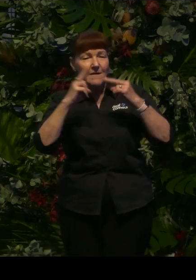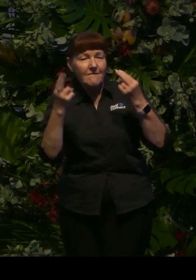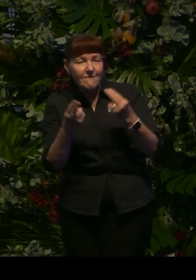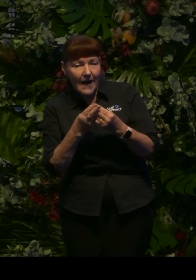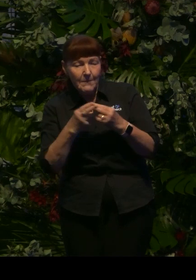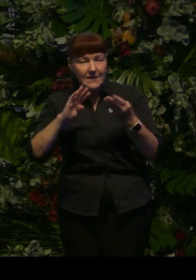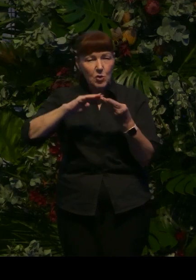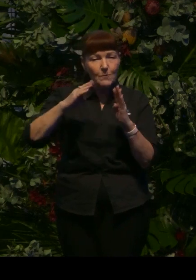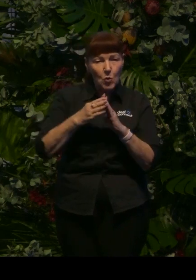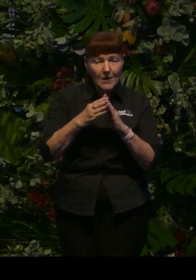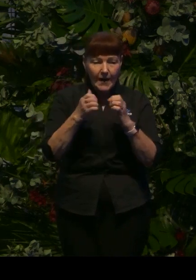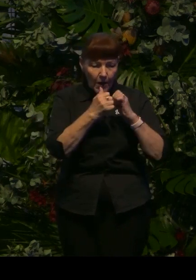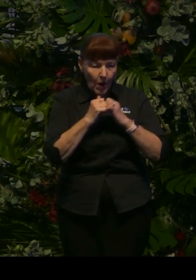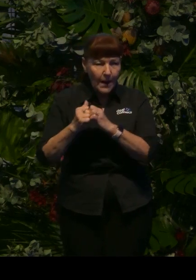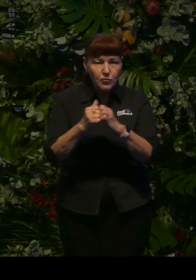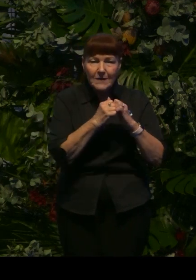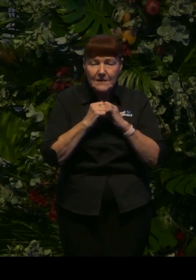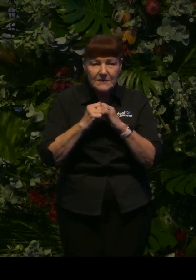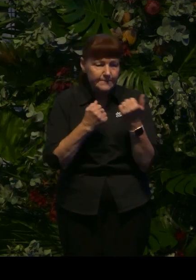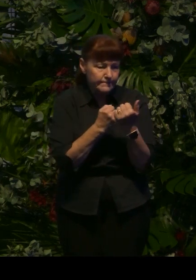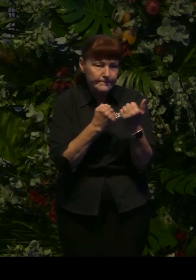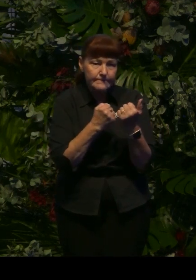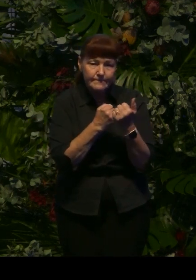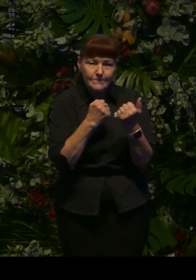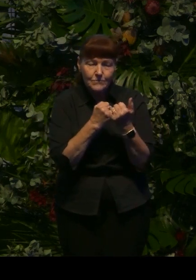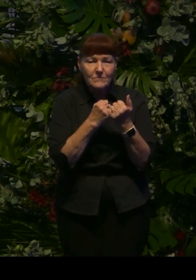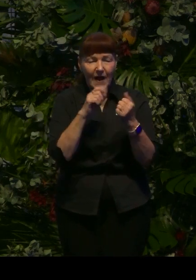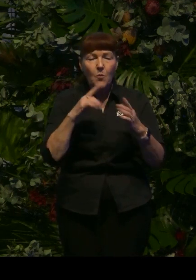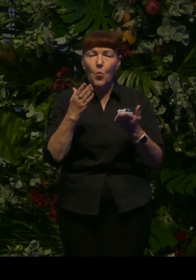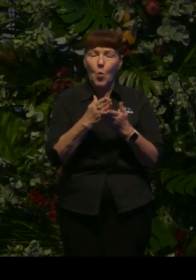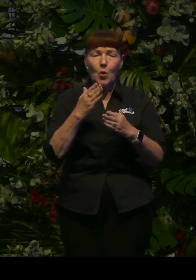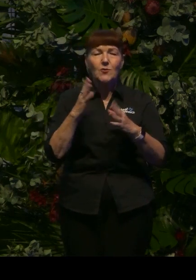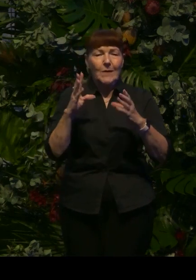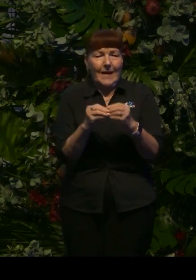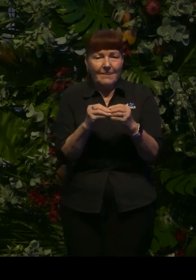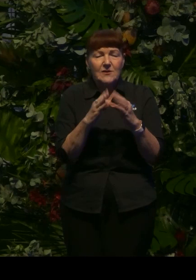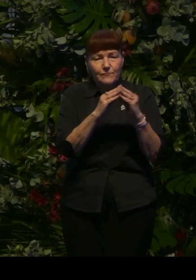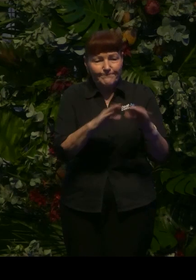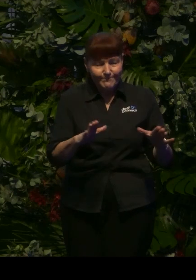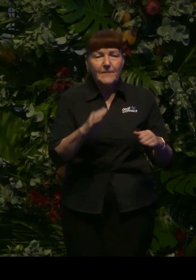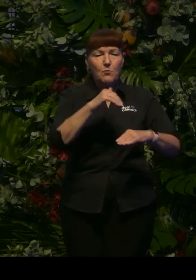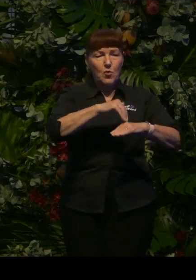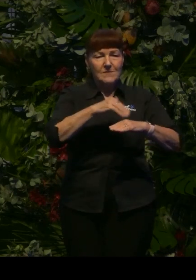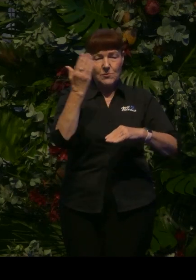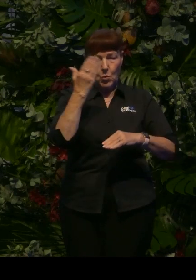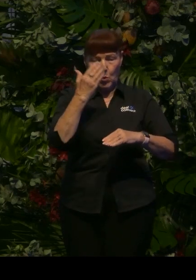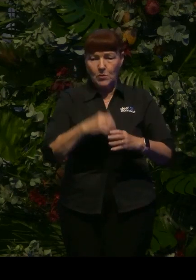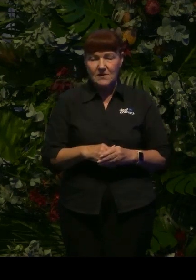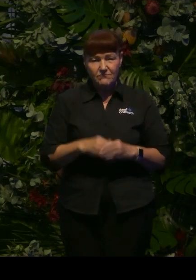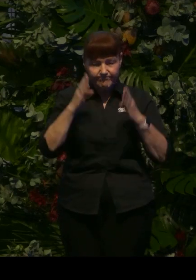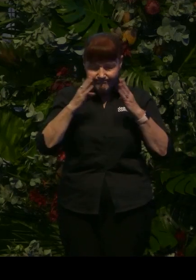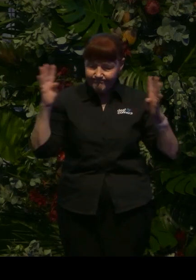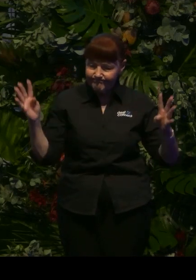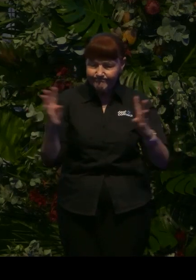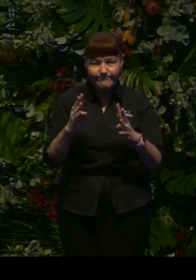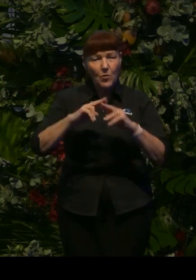students need and are focused on addressing the real issues facing our public schools. So we're focused on coming together